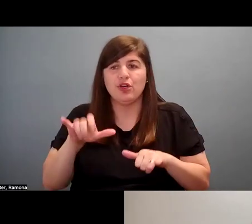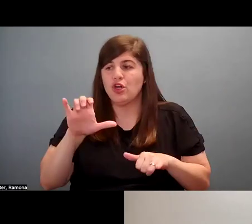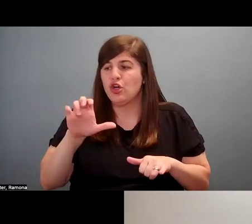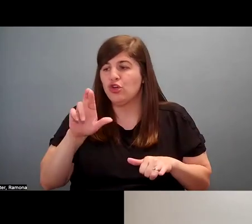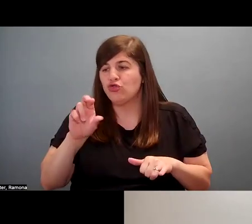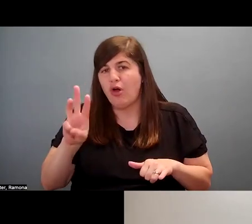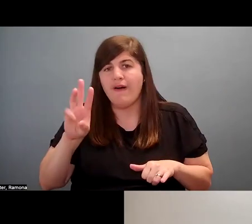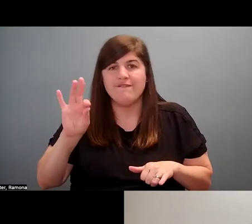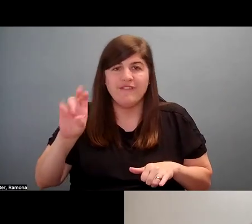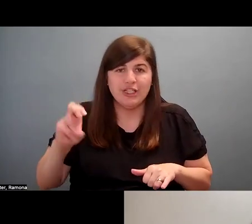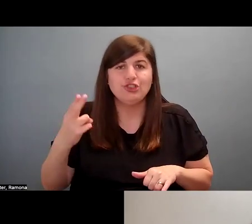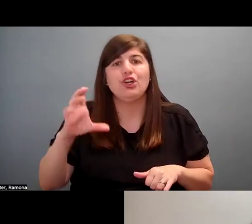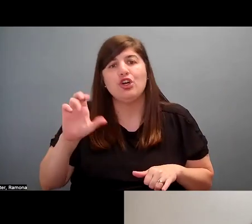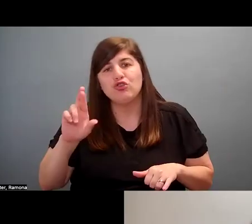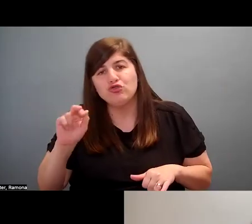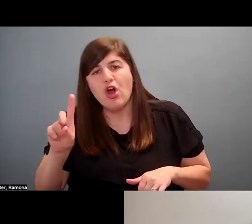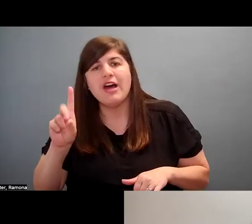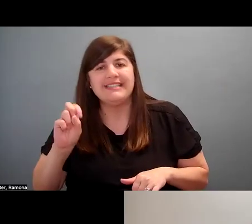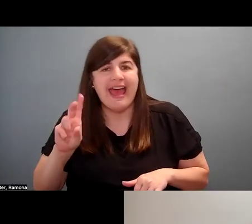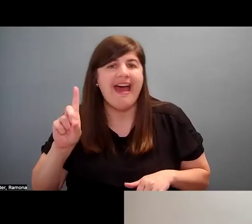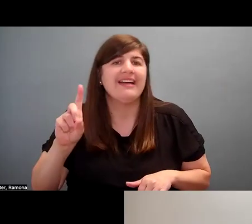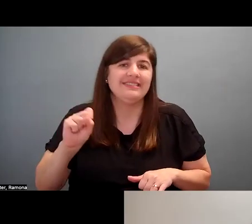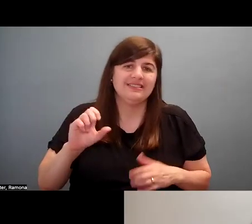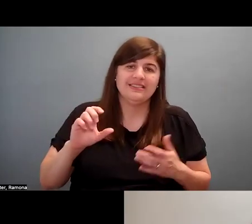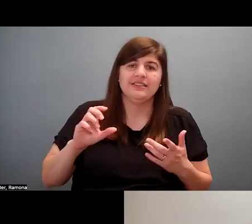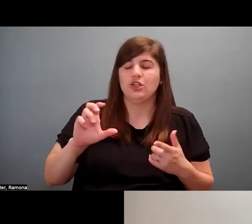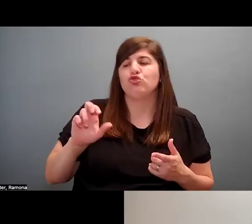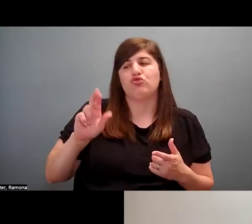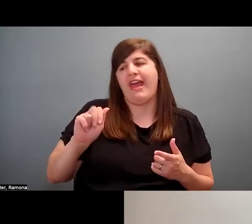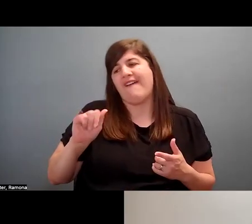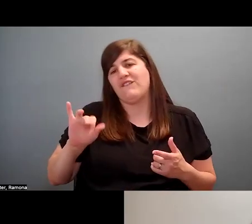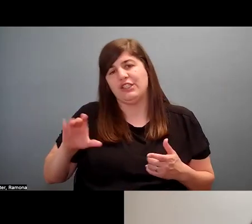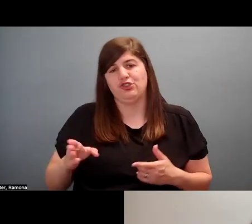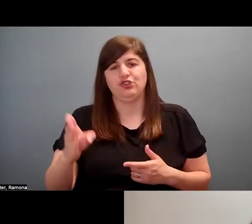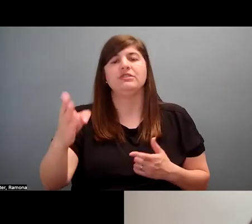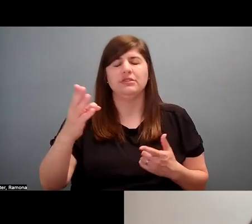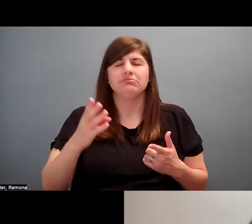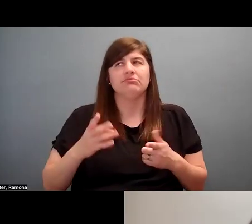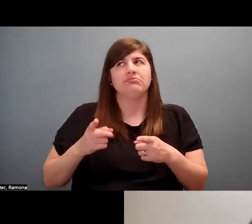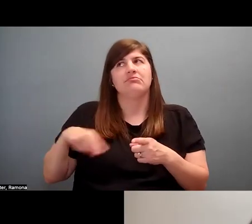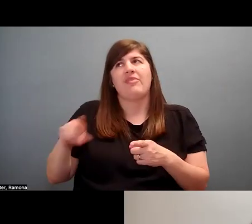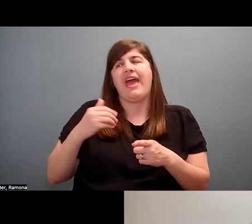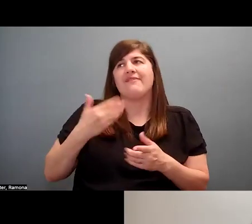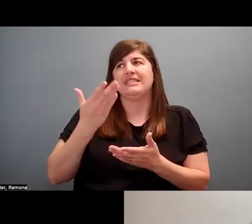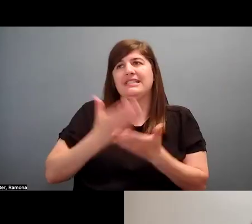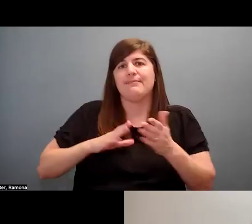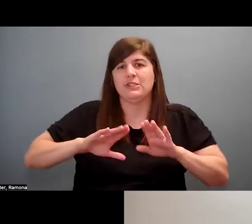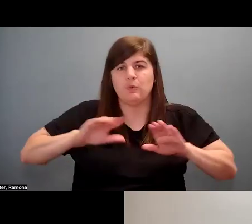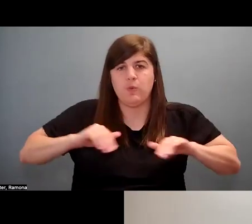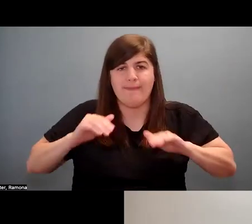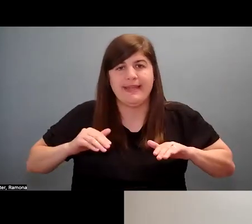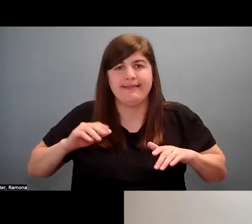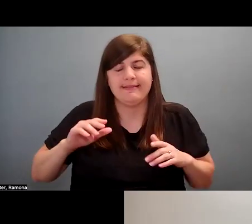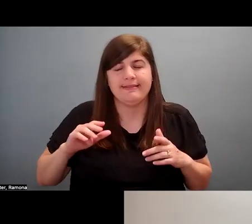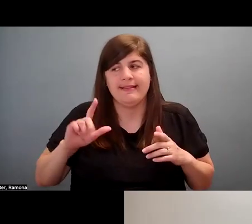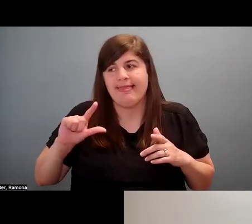or crawdads? All the same thing. Okay. Crayfish also have, I believe, some swimming appendages. But most